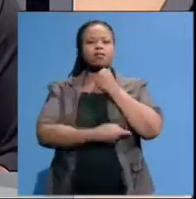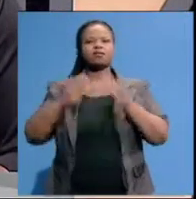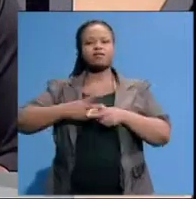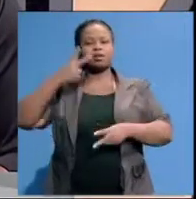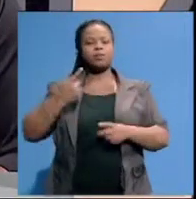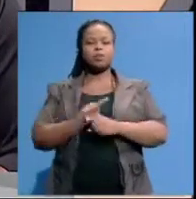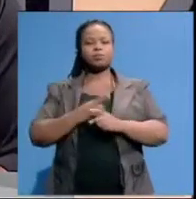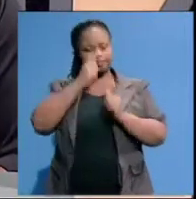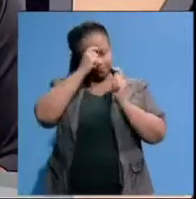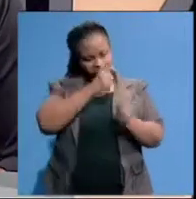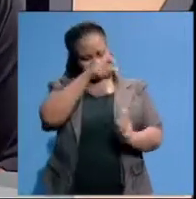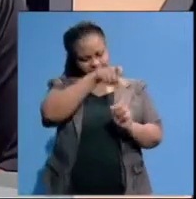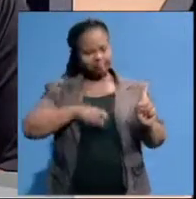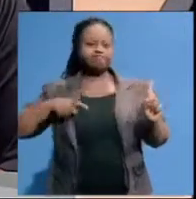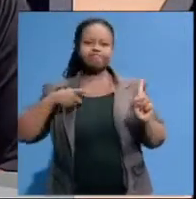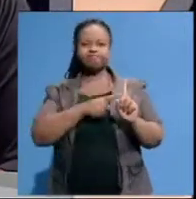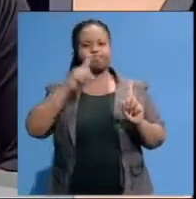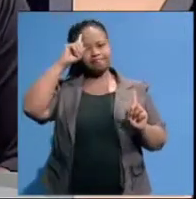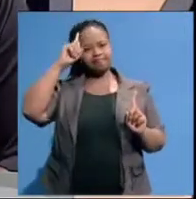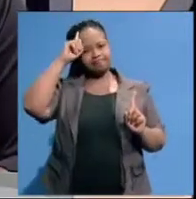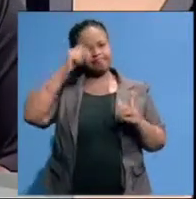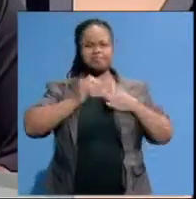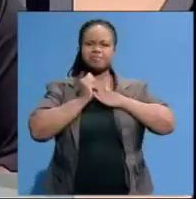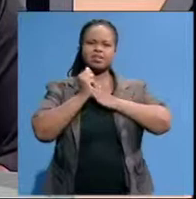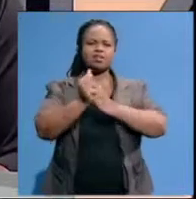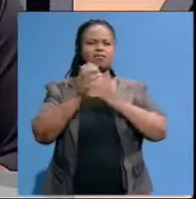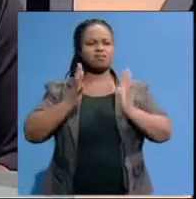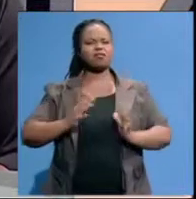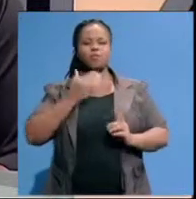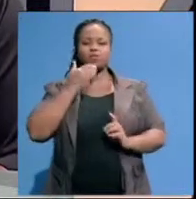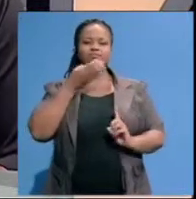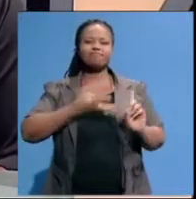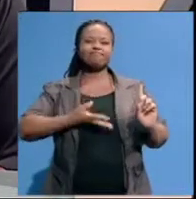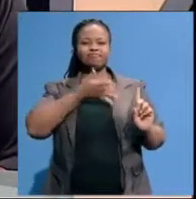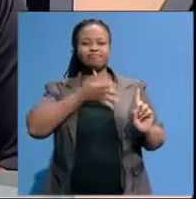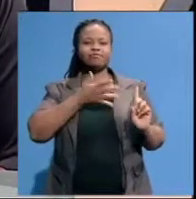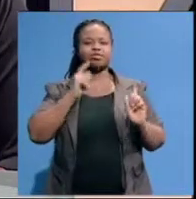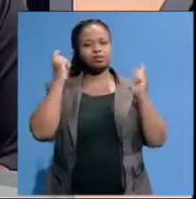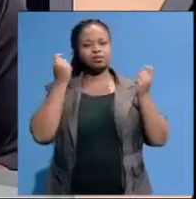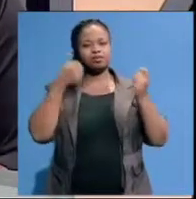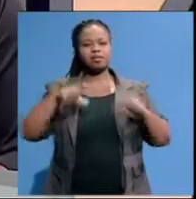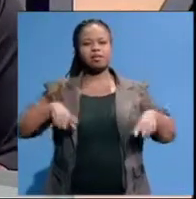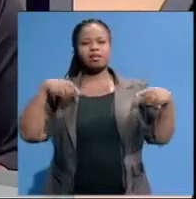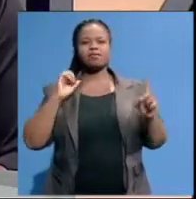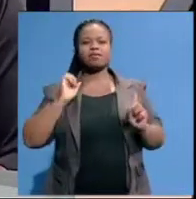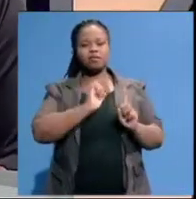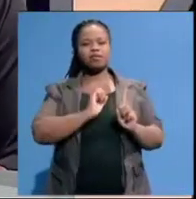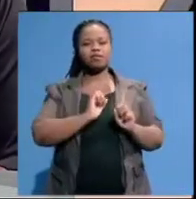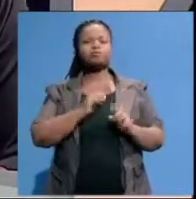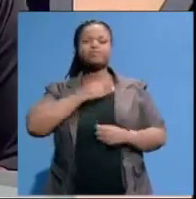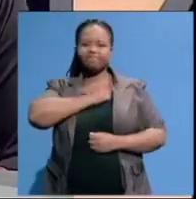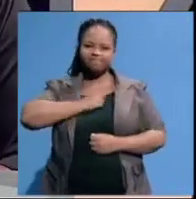and celebrating one of our greatest leaders and humanitarian, uTata Nelson Mandela. Akuhlanga